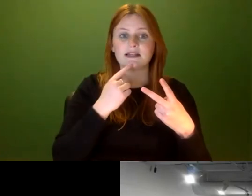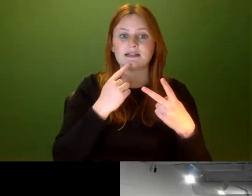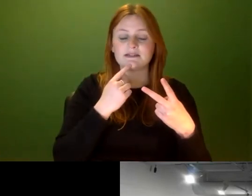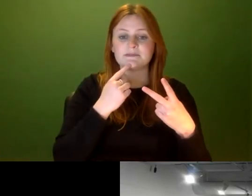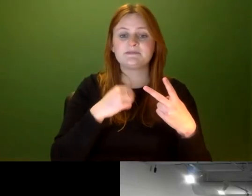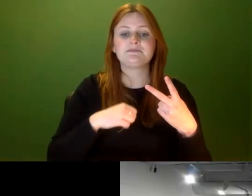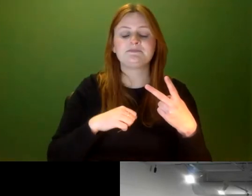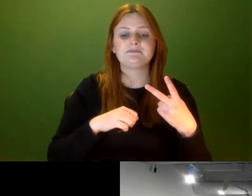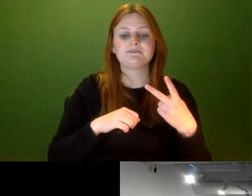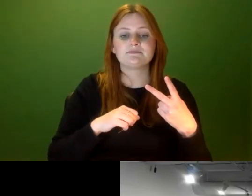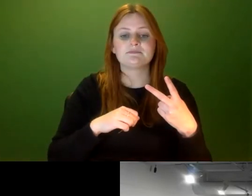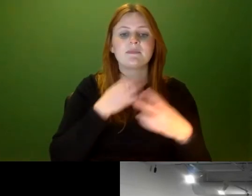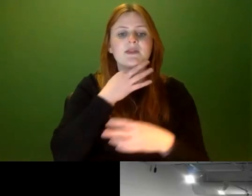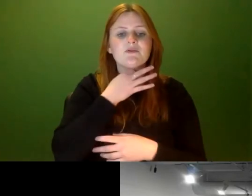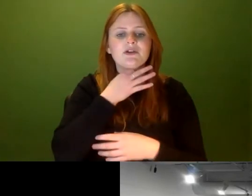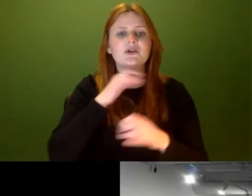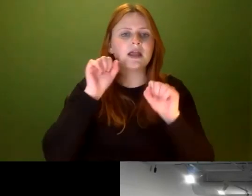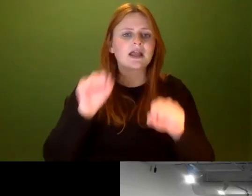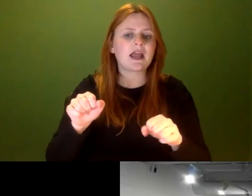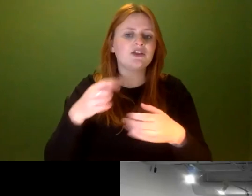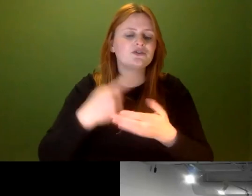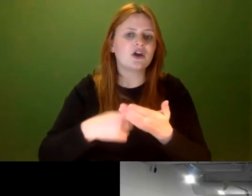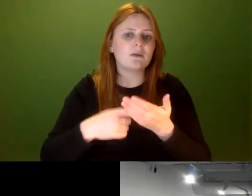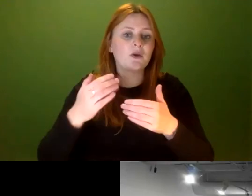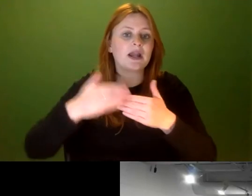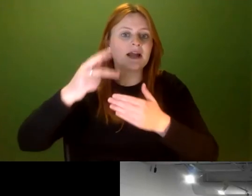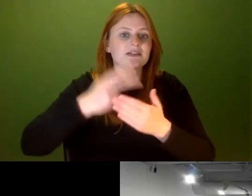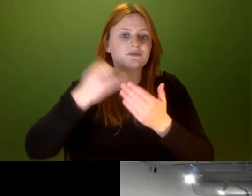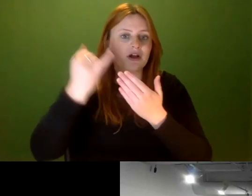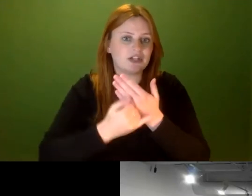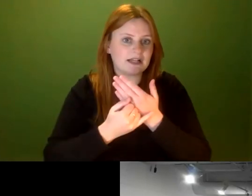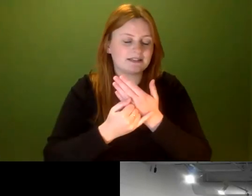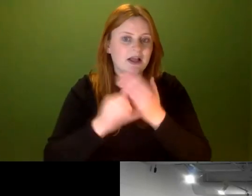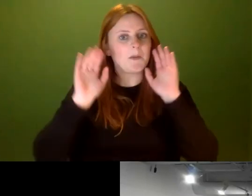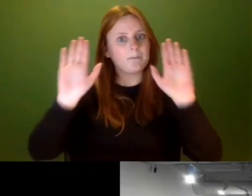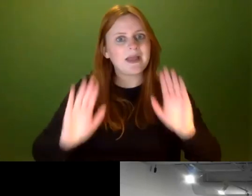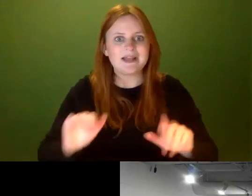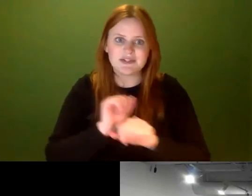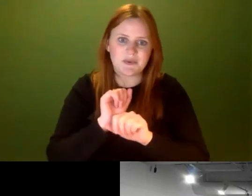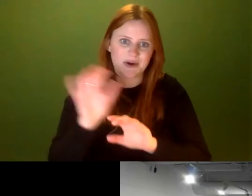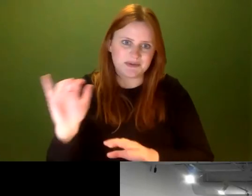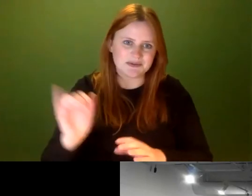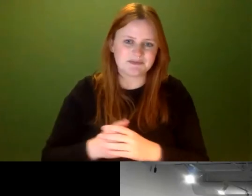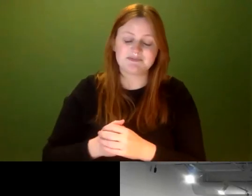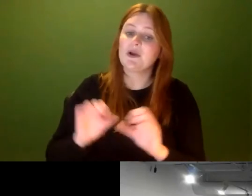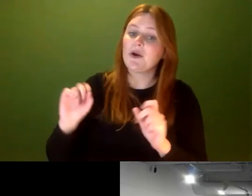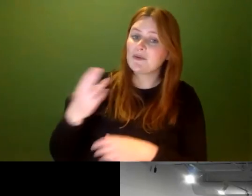I was wondering if you could touch on what your next project is. Amazing work, by the way. Oh, thank you.